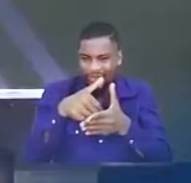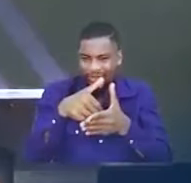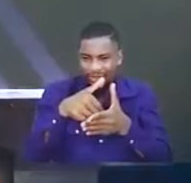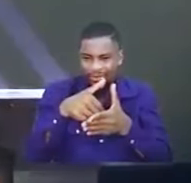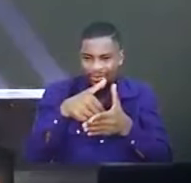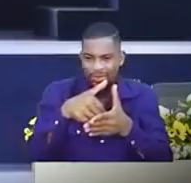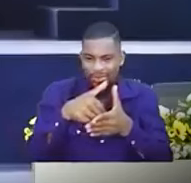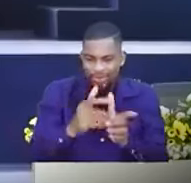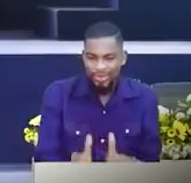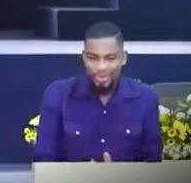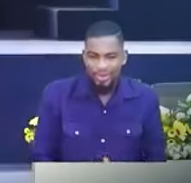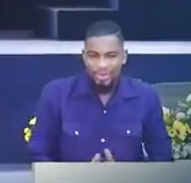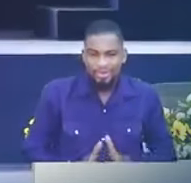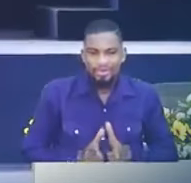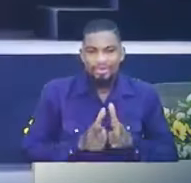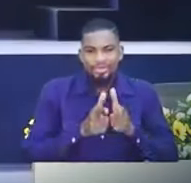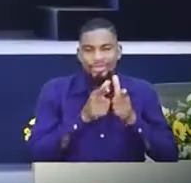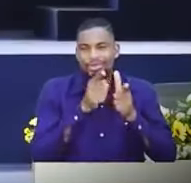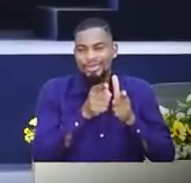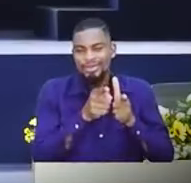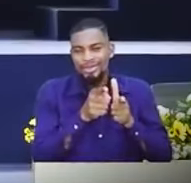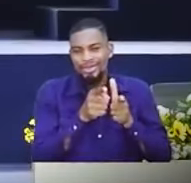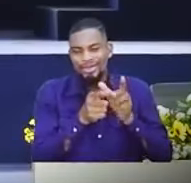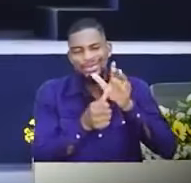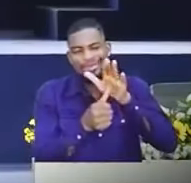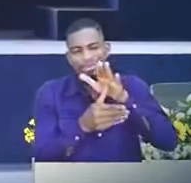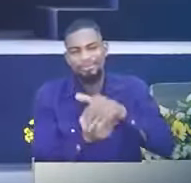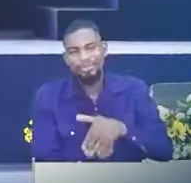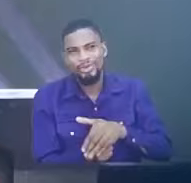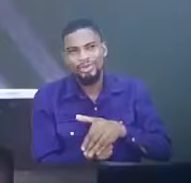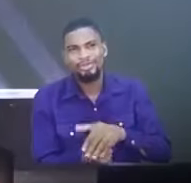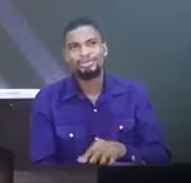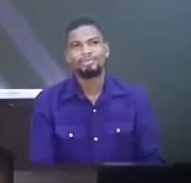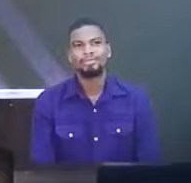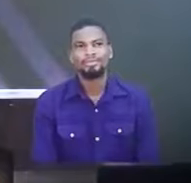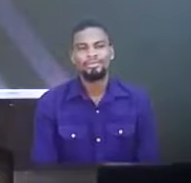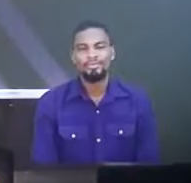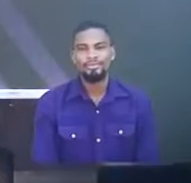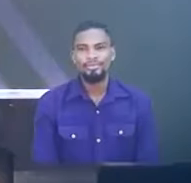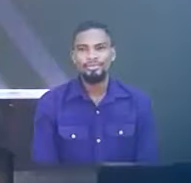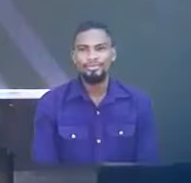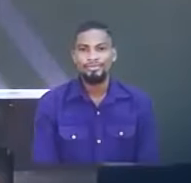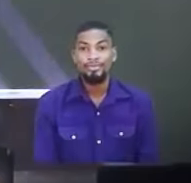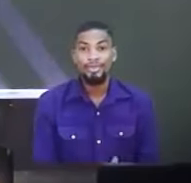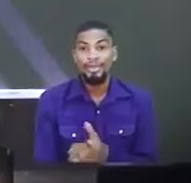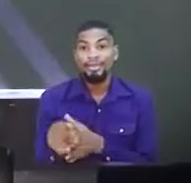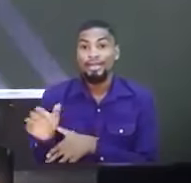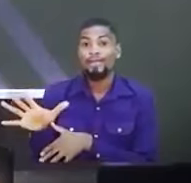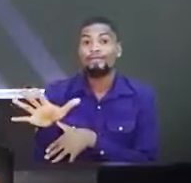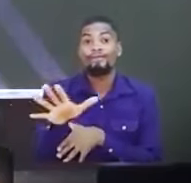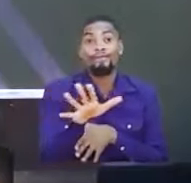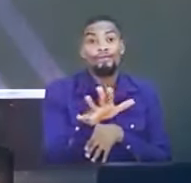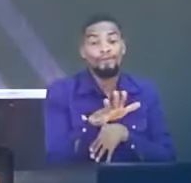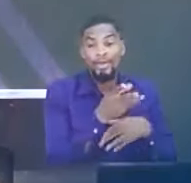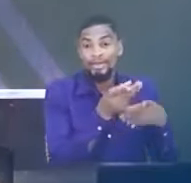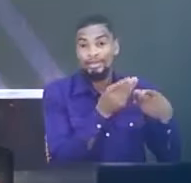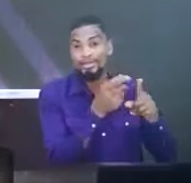a spoiled lady. That is the resultant effect of Amnon's